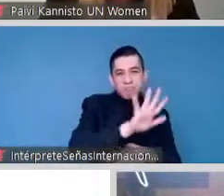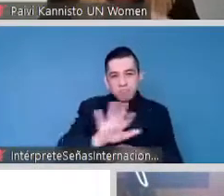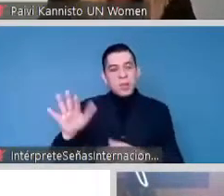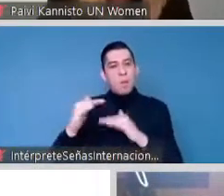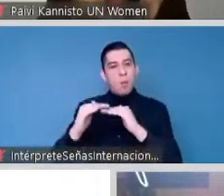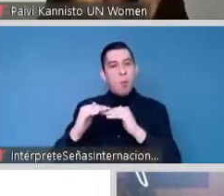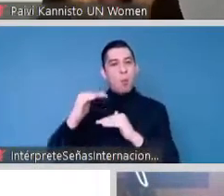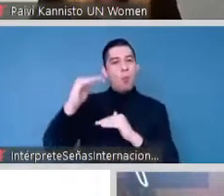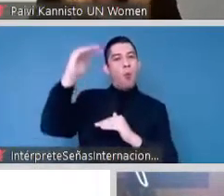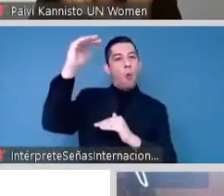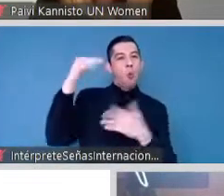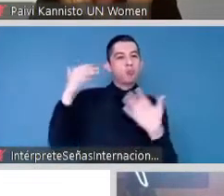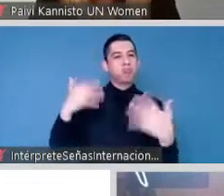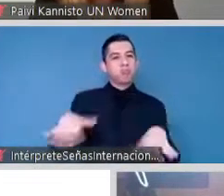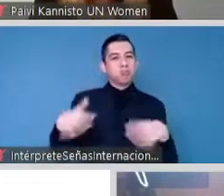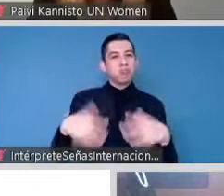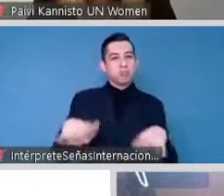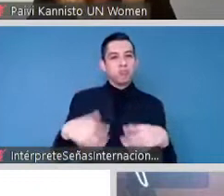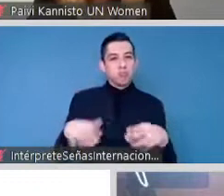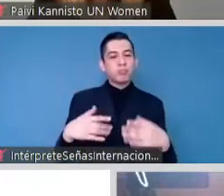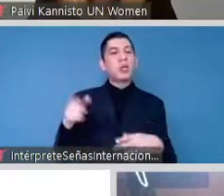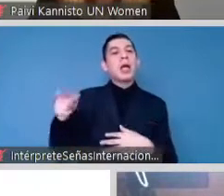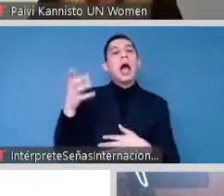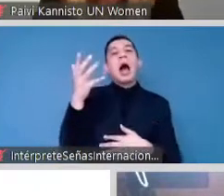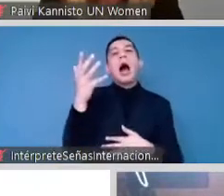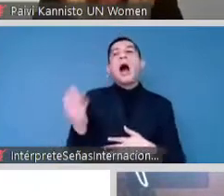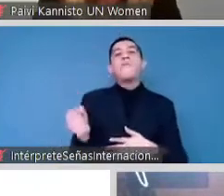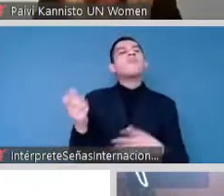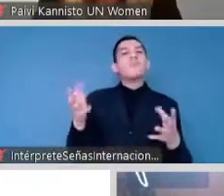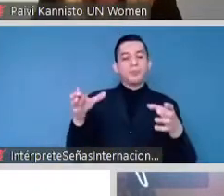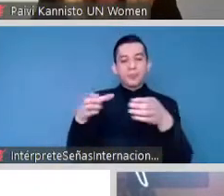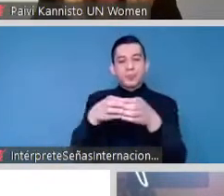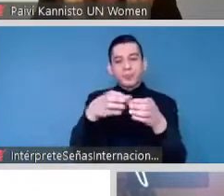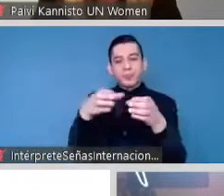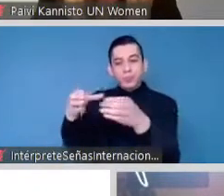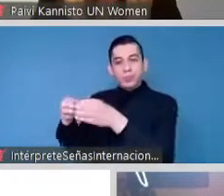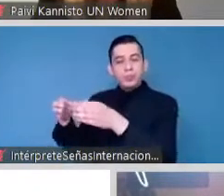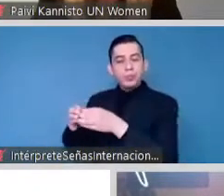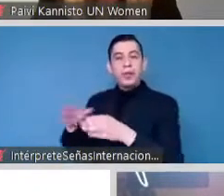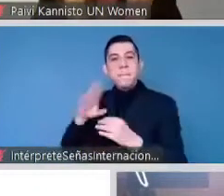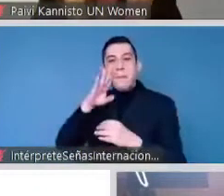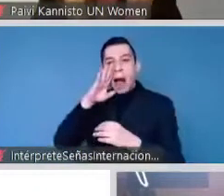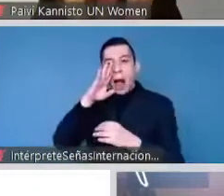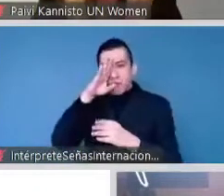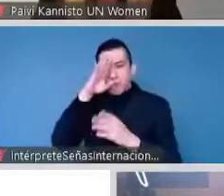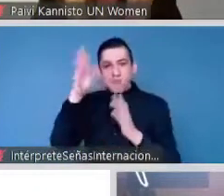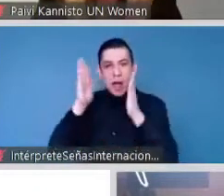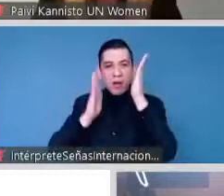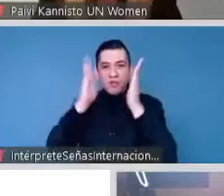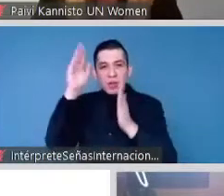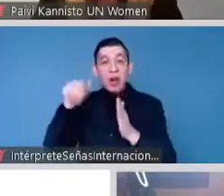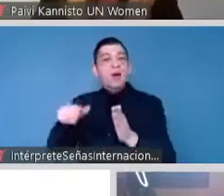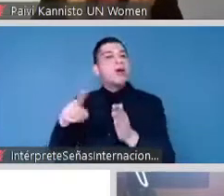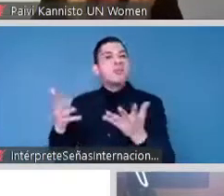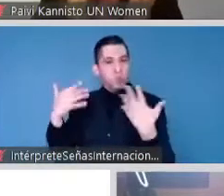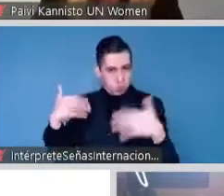migration based on people's skills. So young women are being moved right now as we speak. We have a